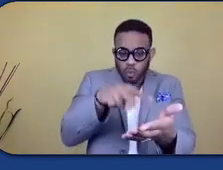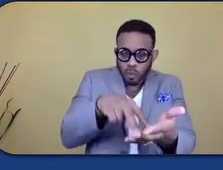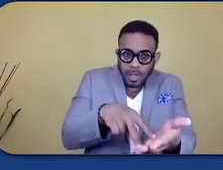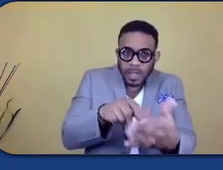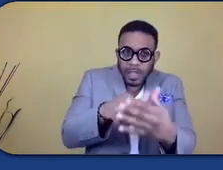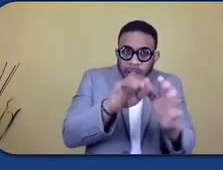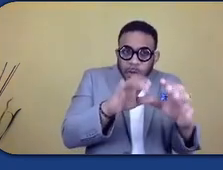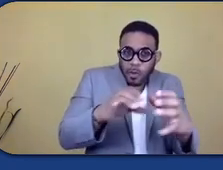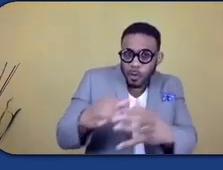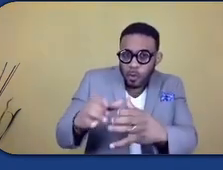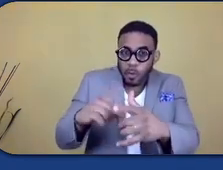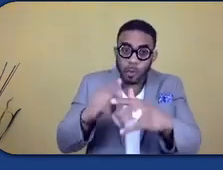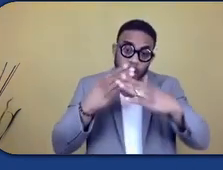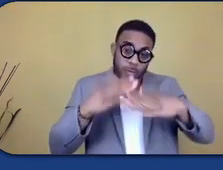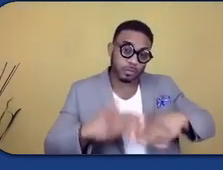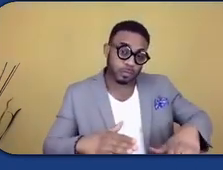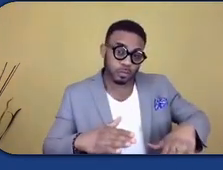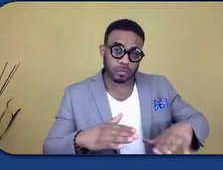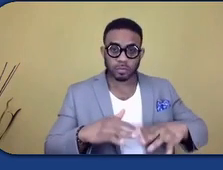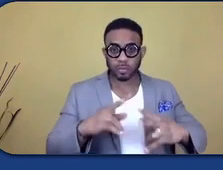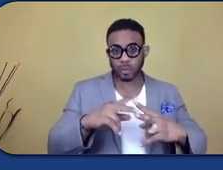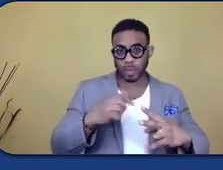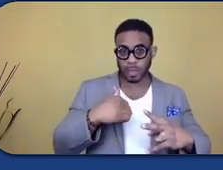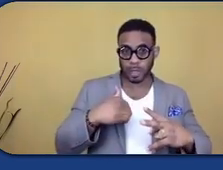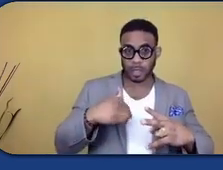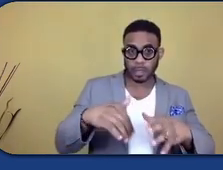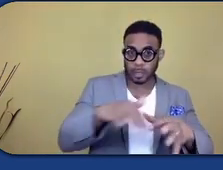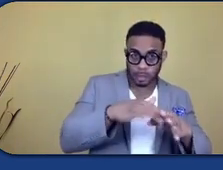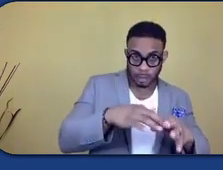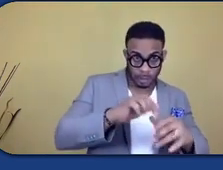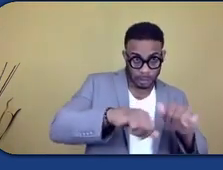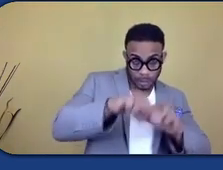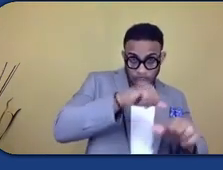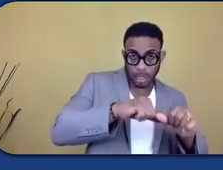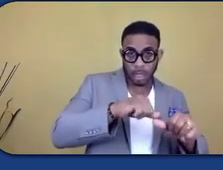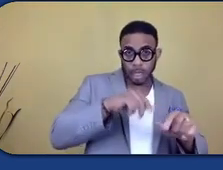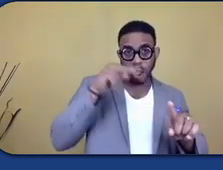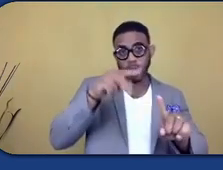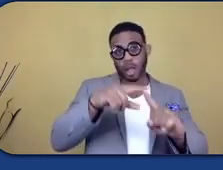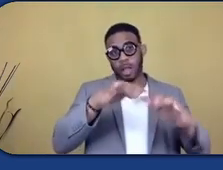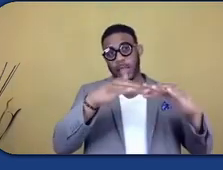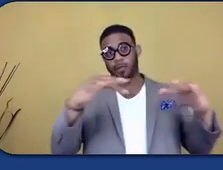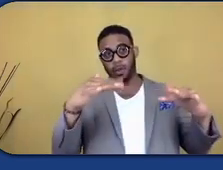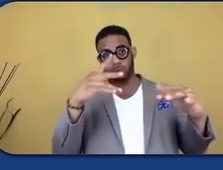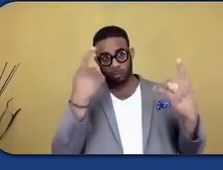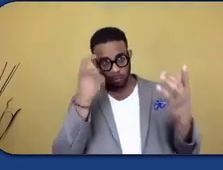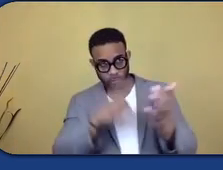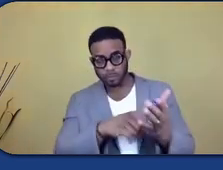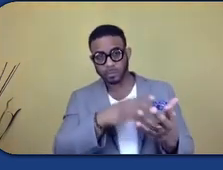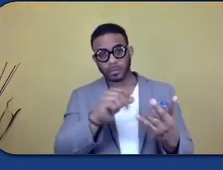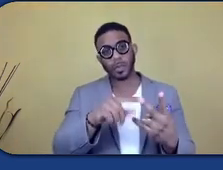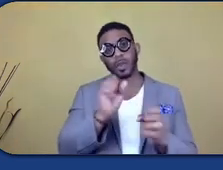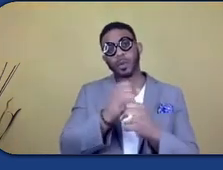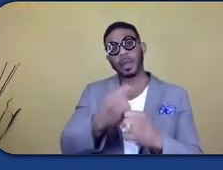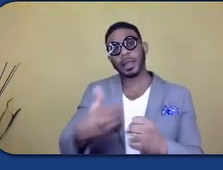students to read either in groups or individual, where they can socialize, talk to each other, reflect on their diversity, and